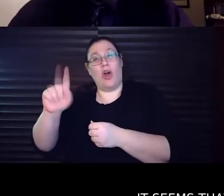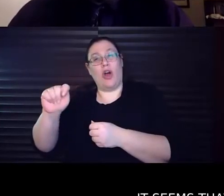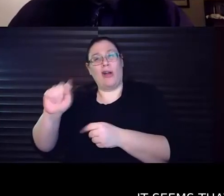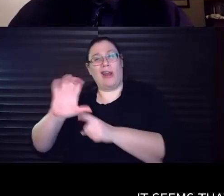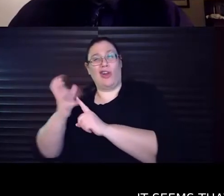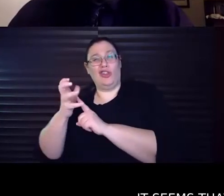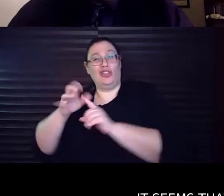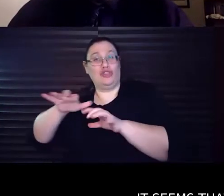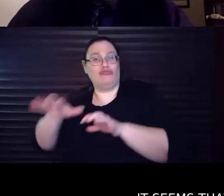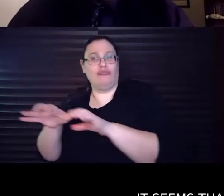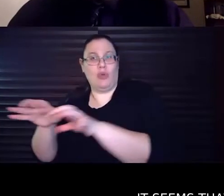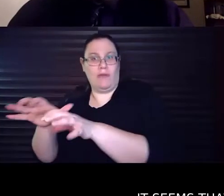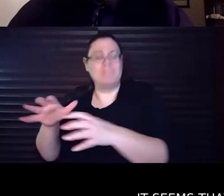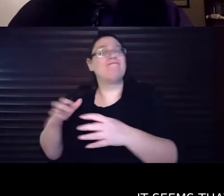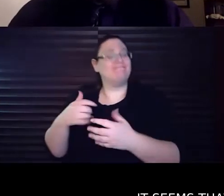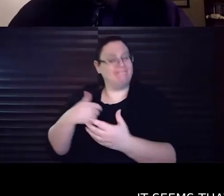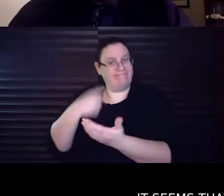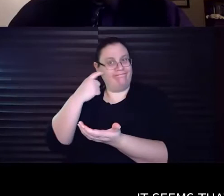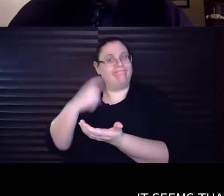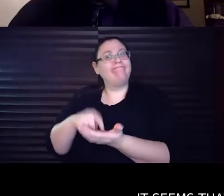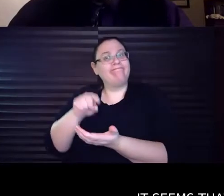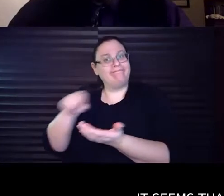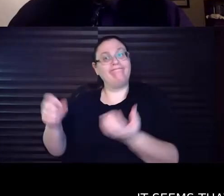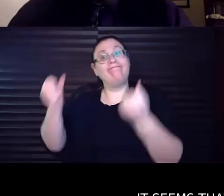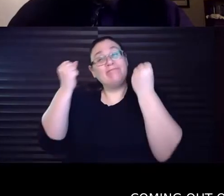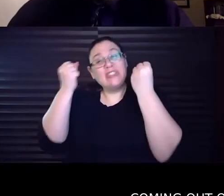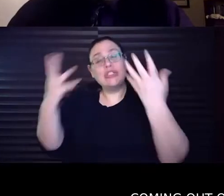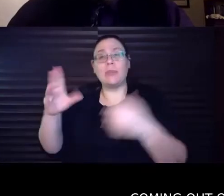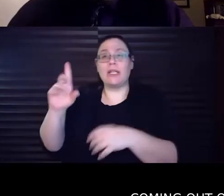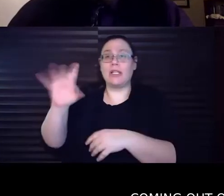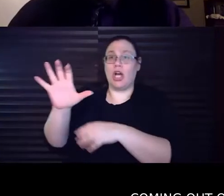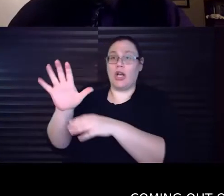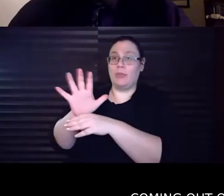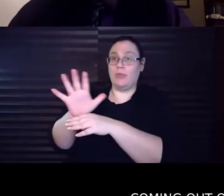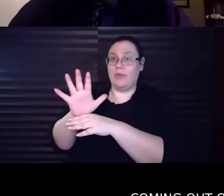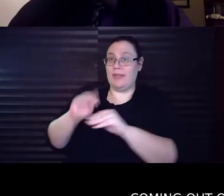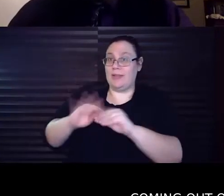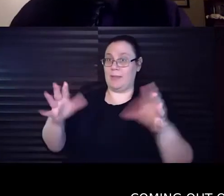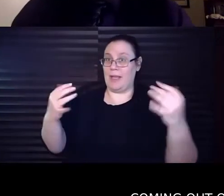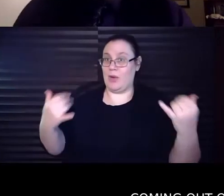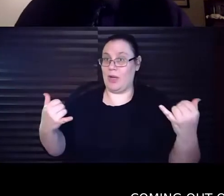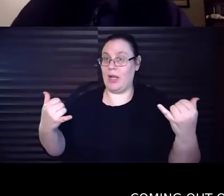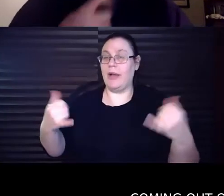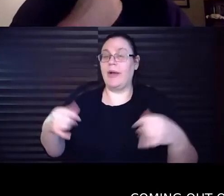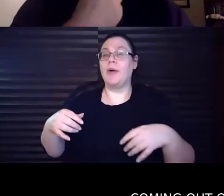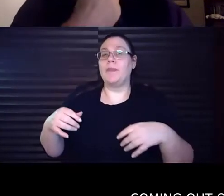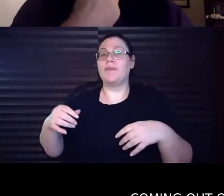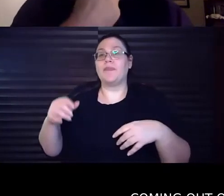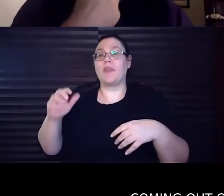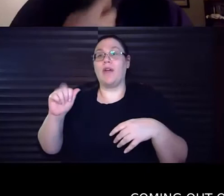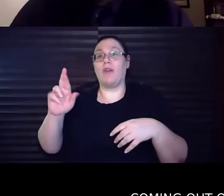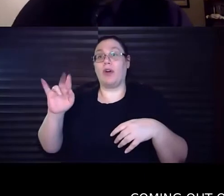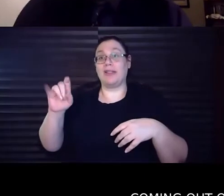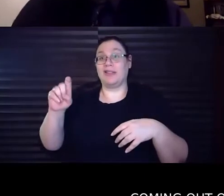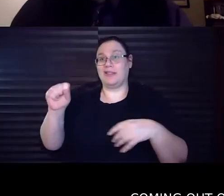I've noticed that there are so many documentaries coming out of artists with